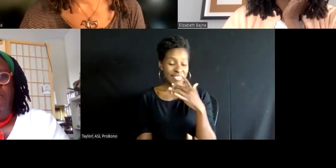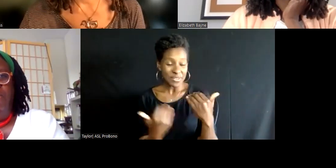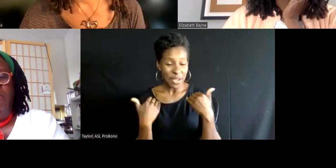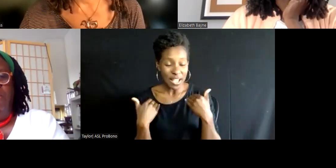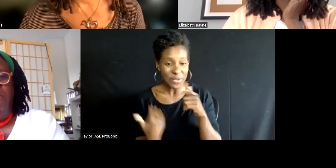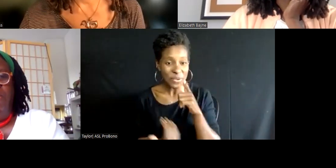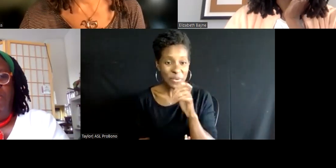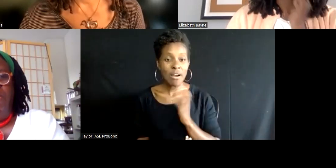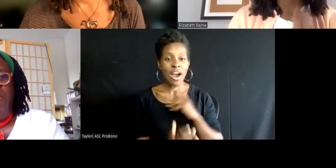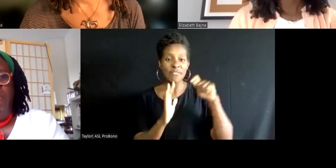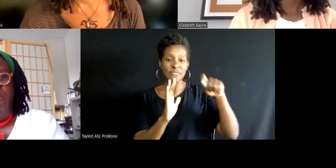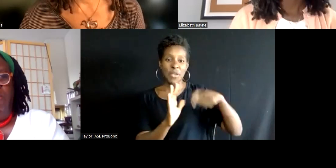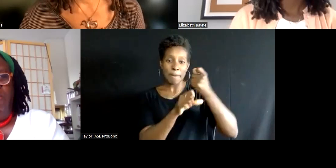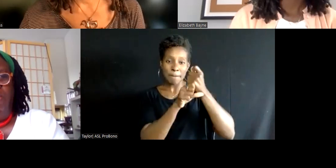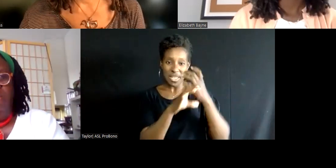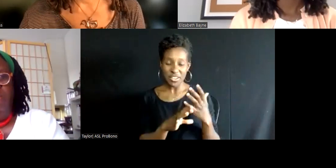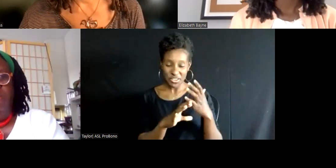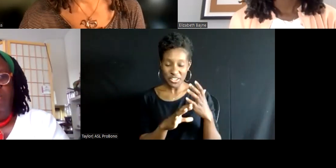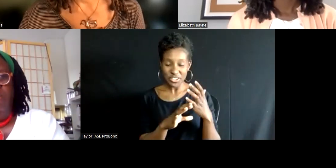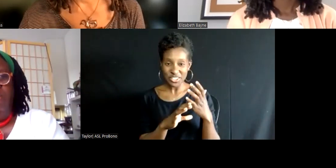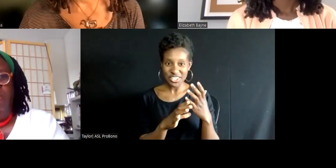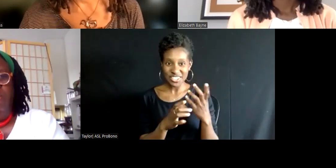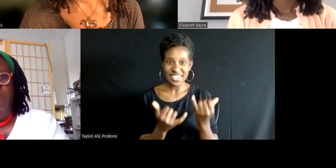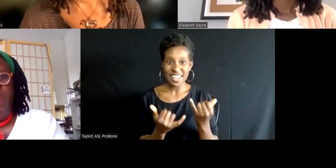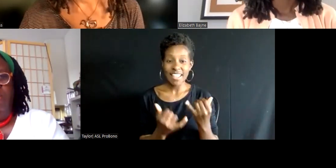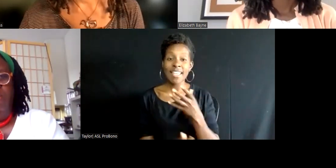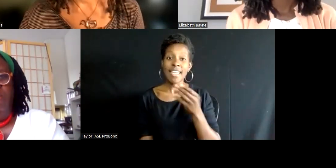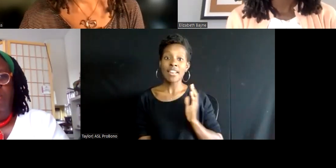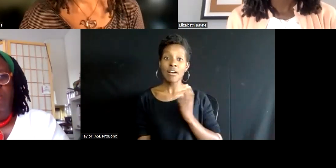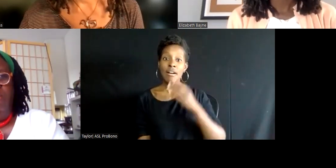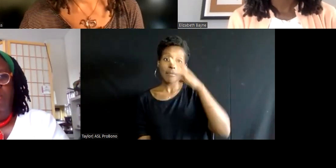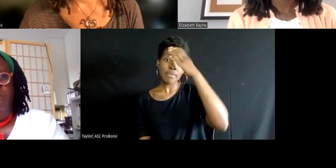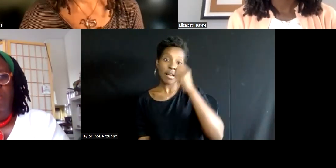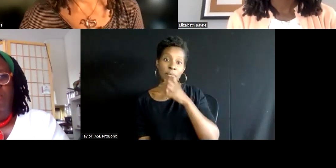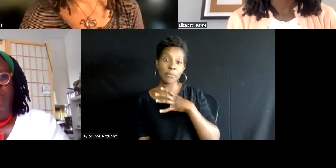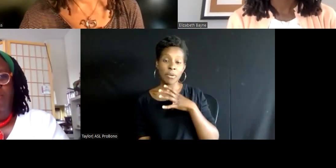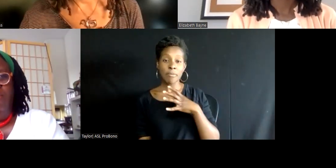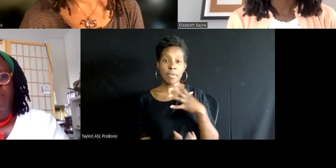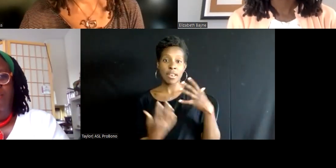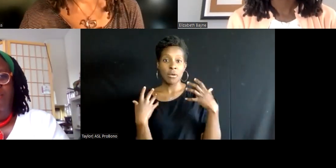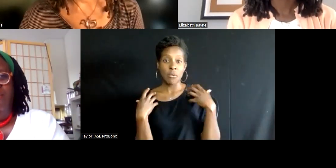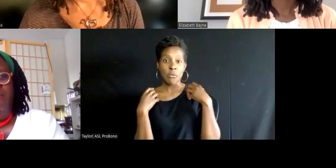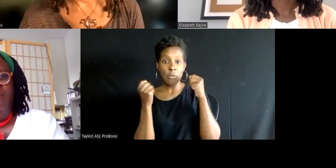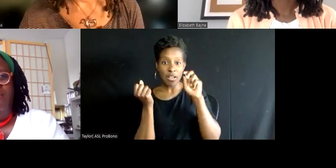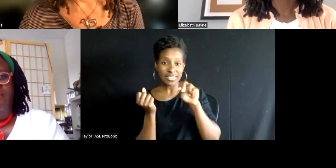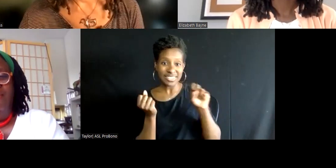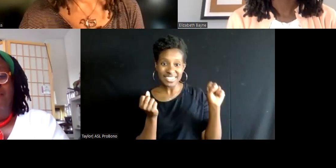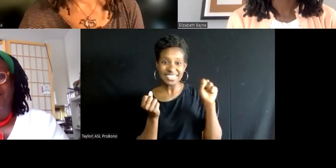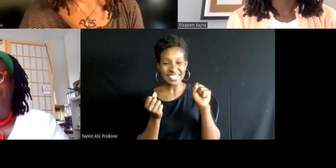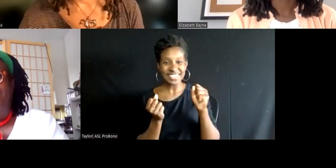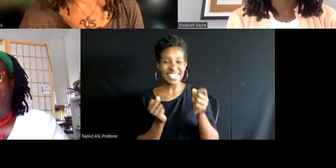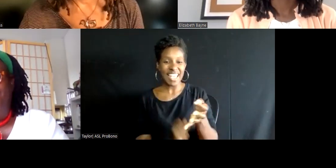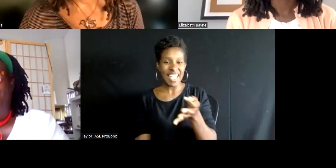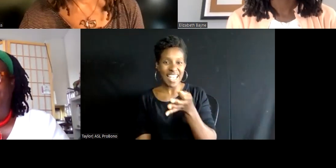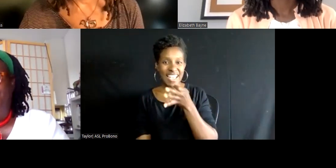with us and our Black women's wellness expert. That's you